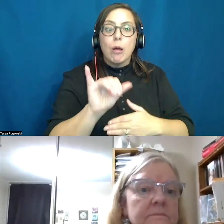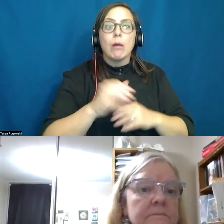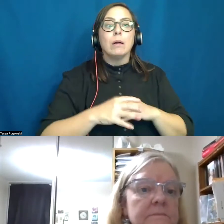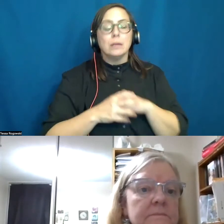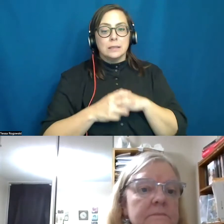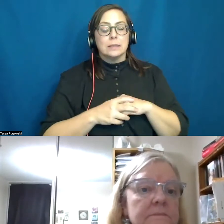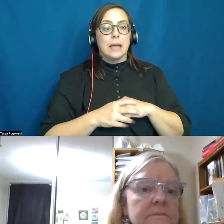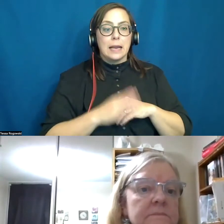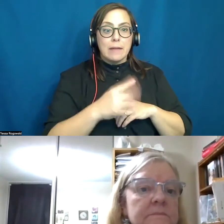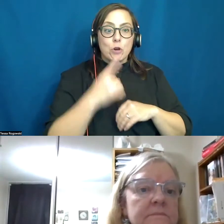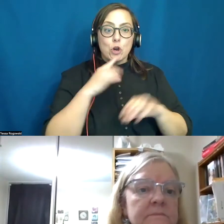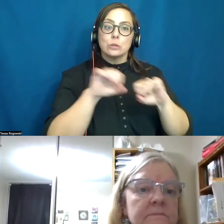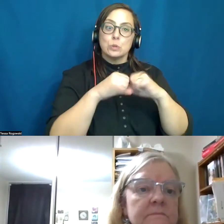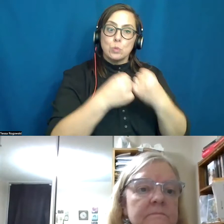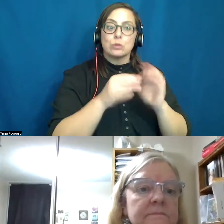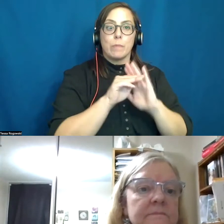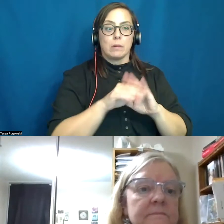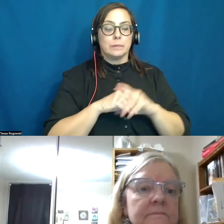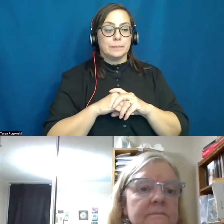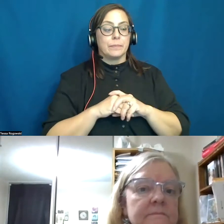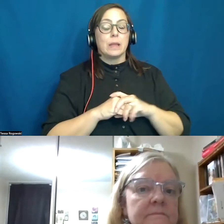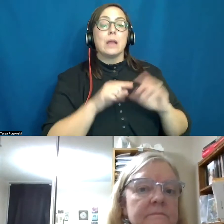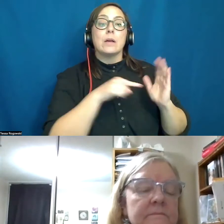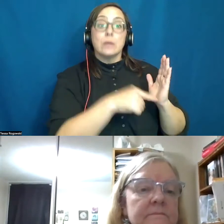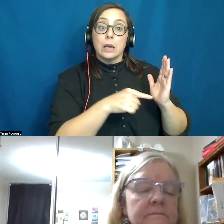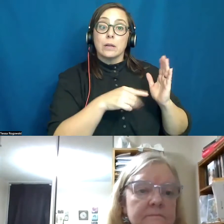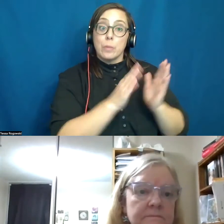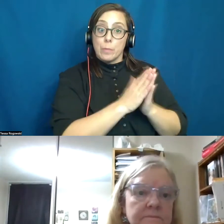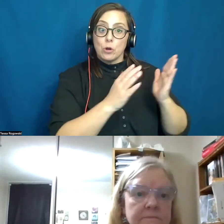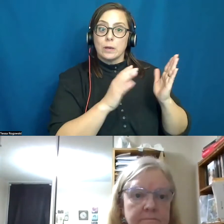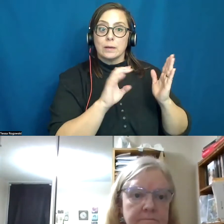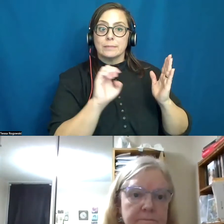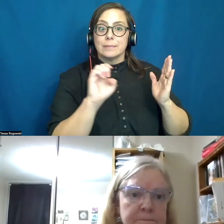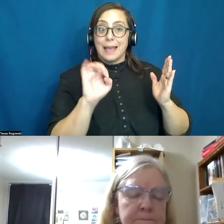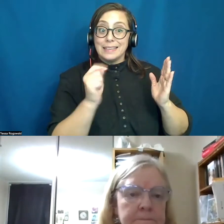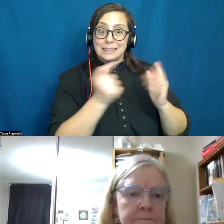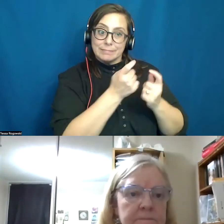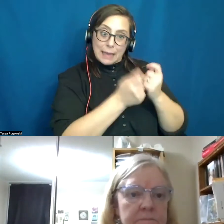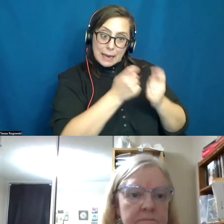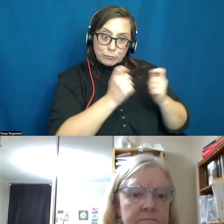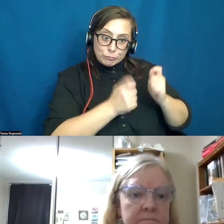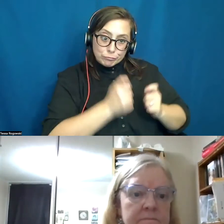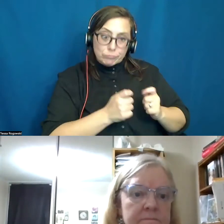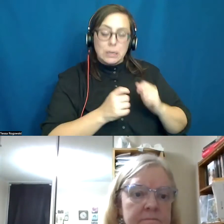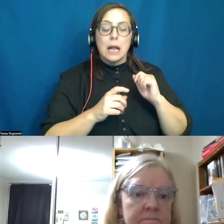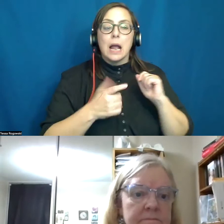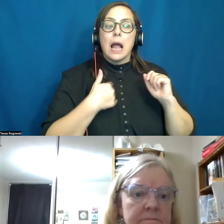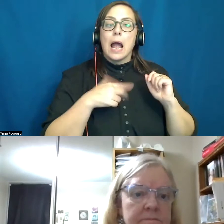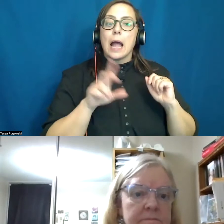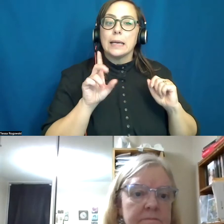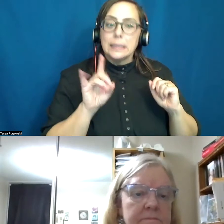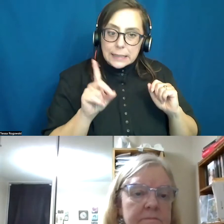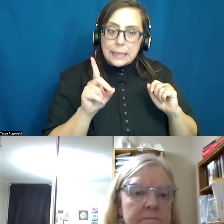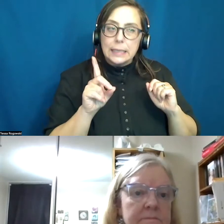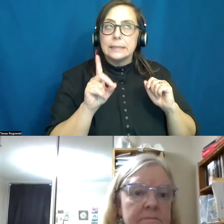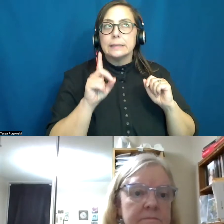And when I came to actually editing the book, I considered this as